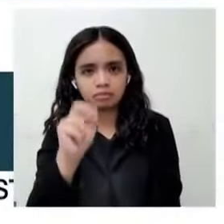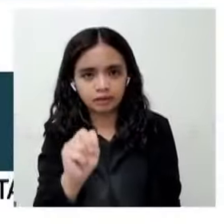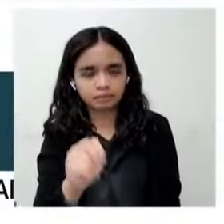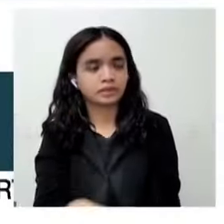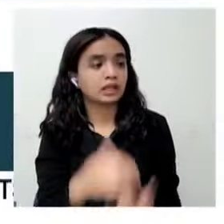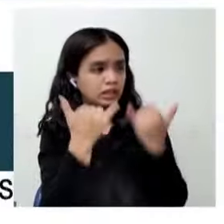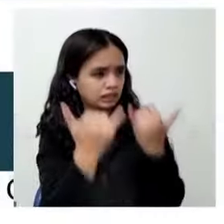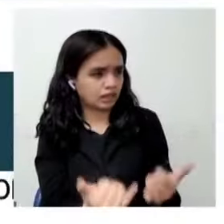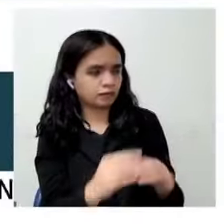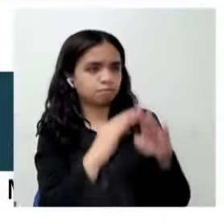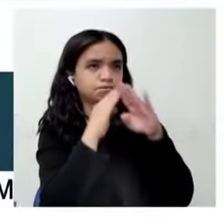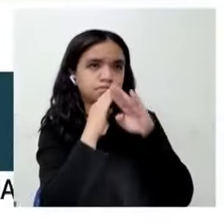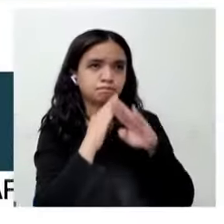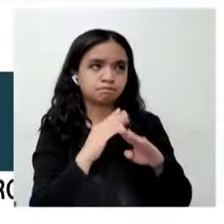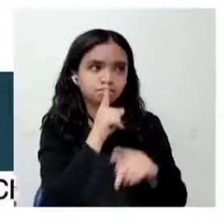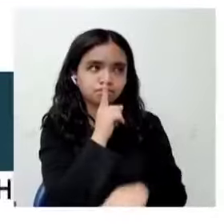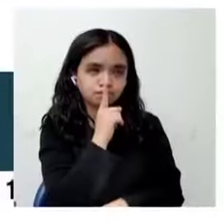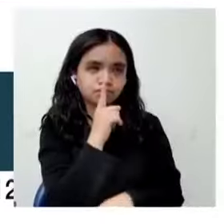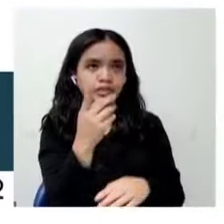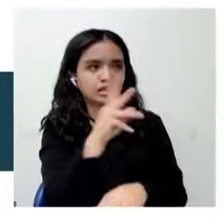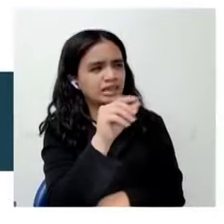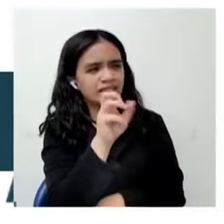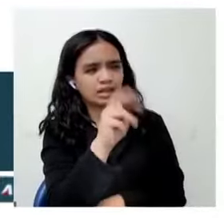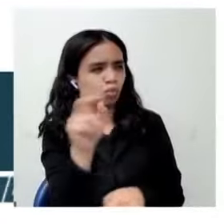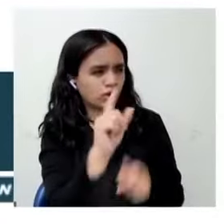from the DENR, what does that tell you, Congressman?